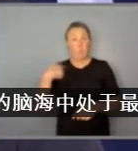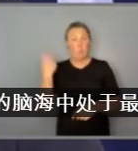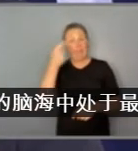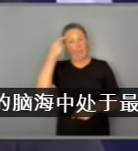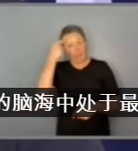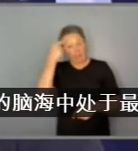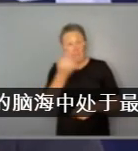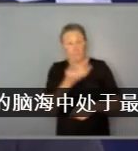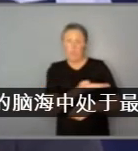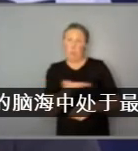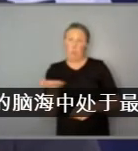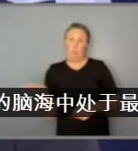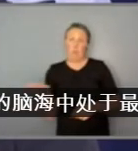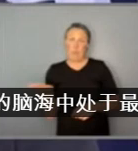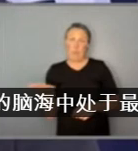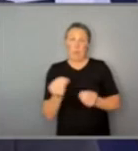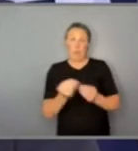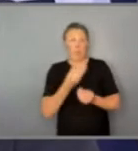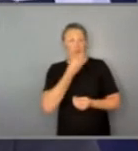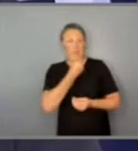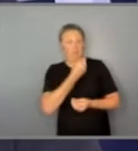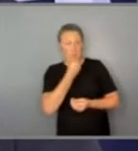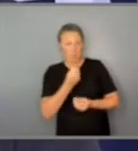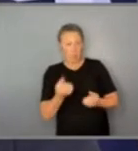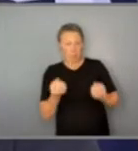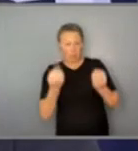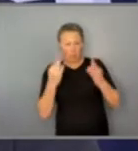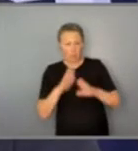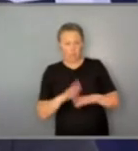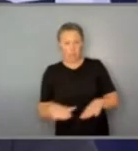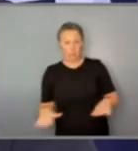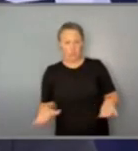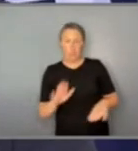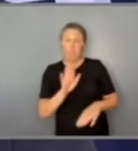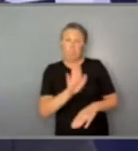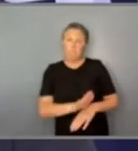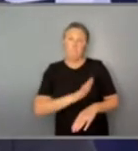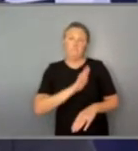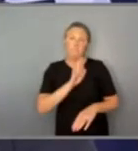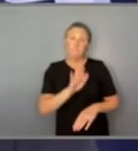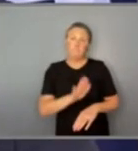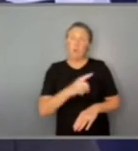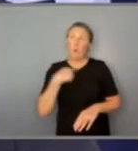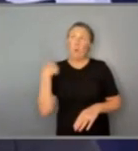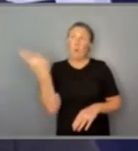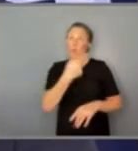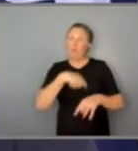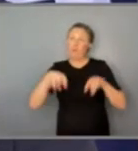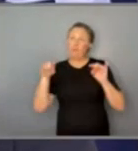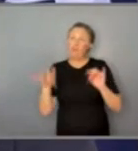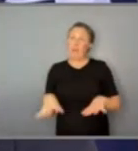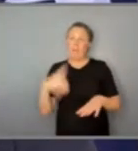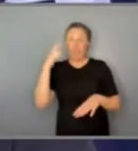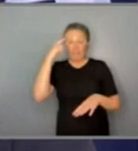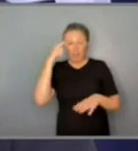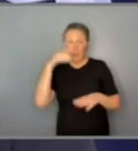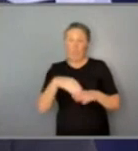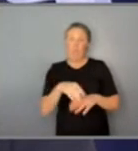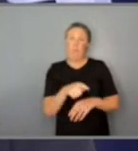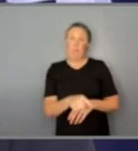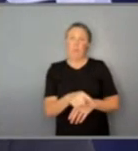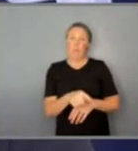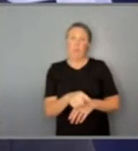you face your most difficult Christmas ever. And so all Australians, I'm sure, will have that terrible tragedy